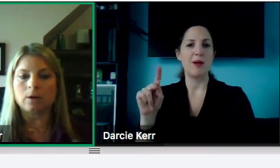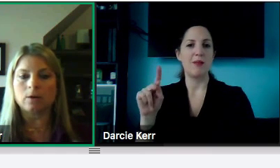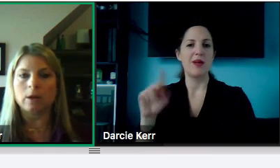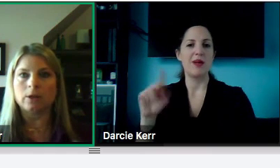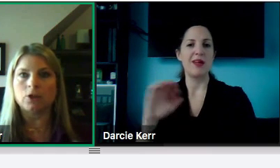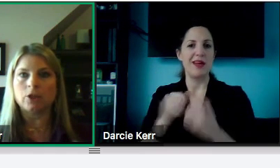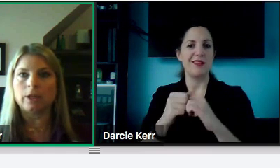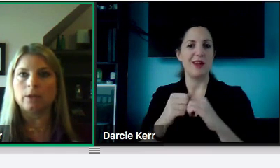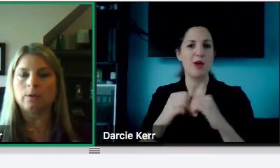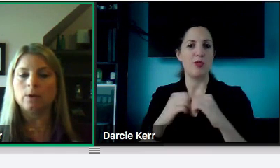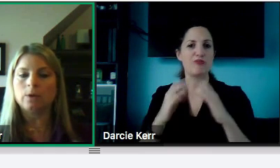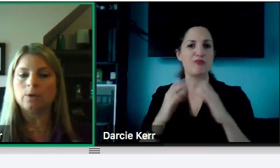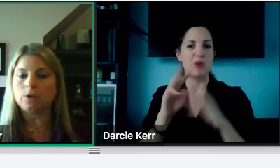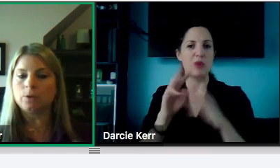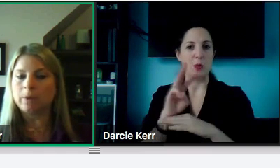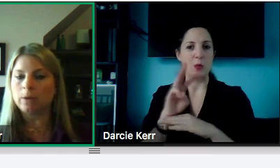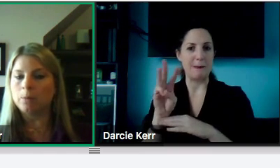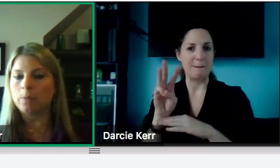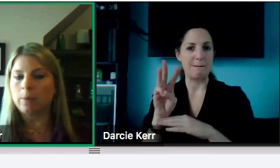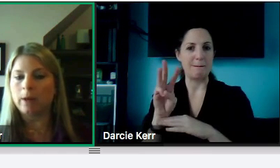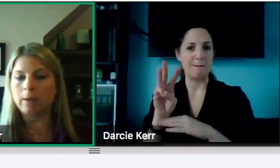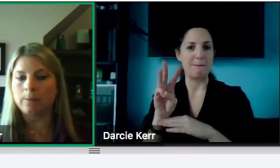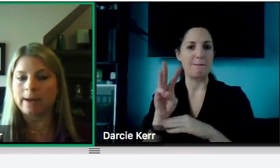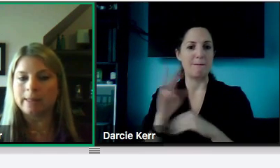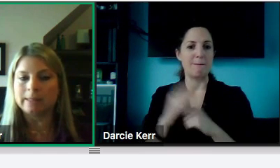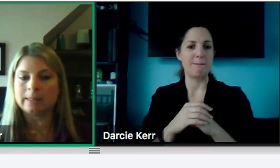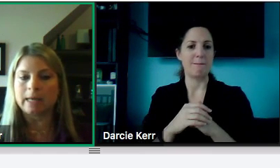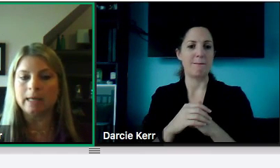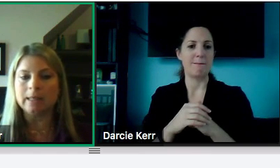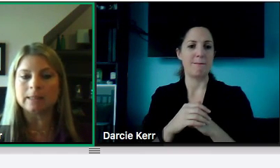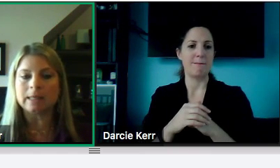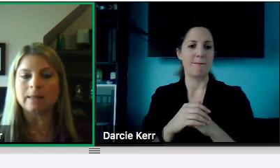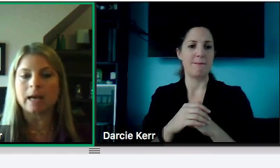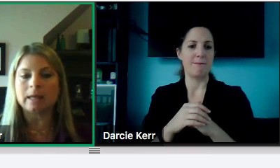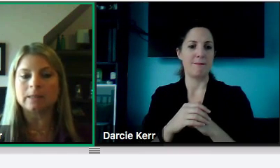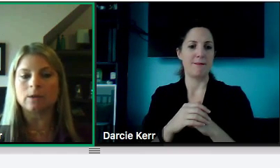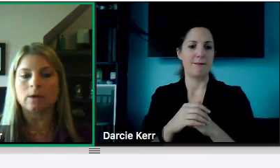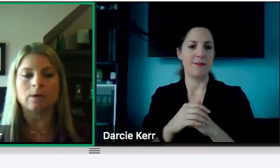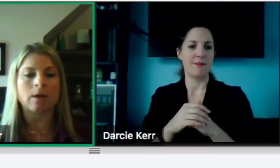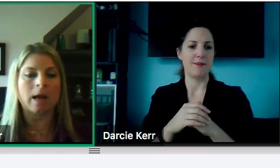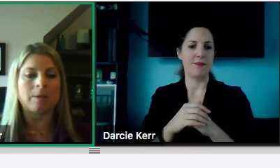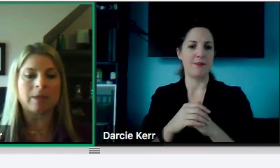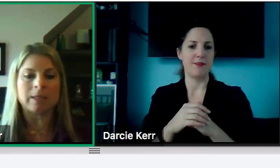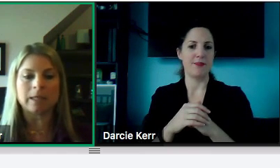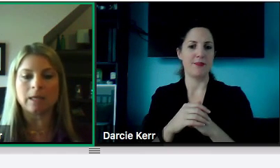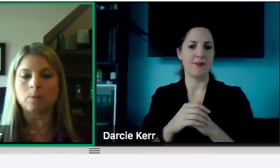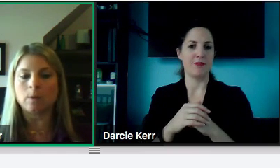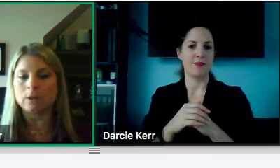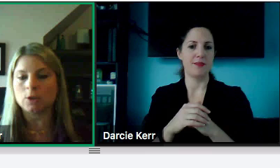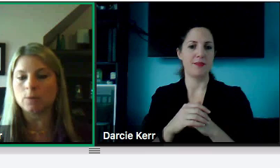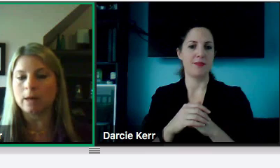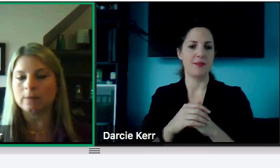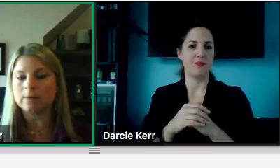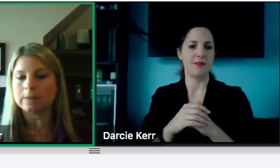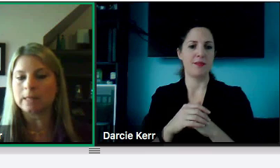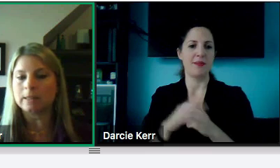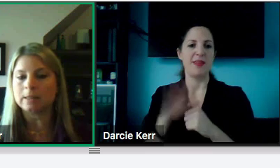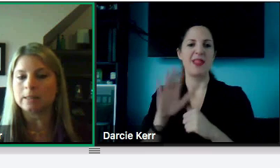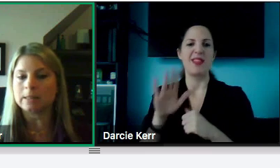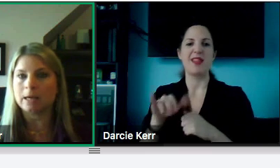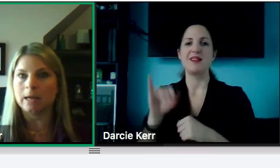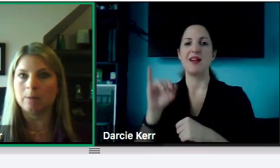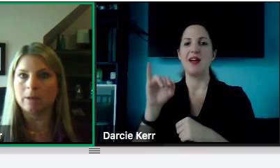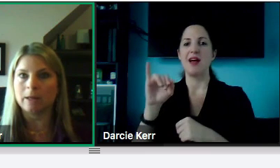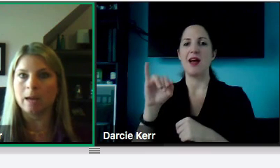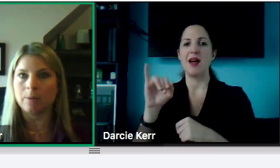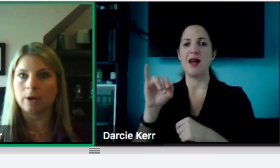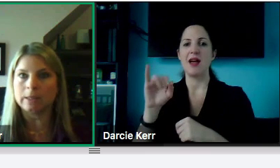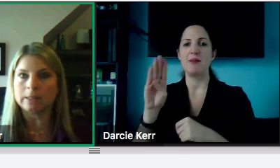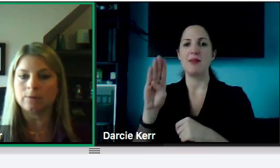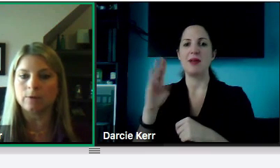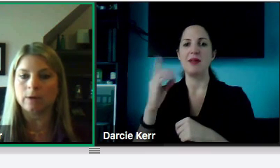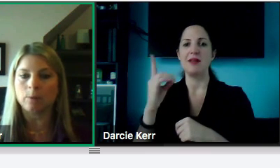in technology to build mobile-ready sites, and that's our IBDE 112 site design with libraries and